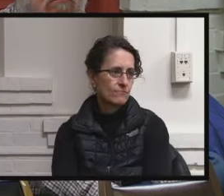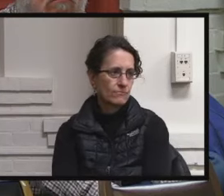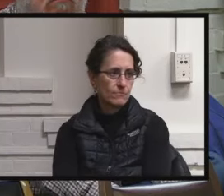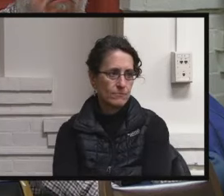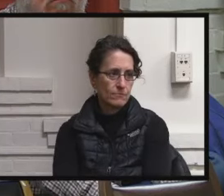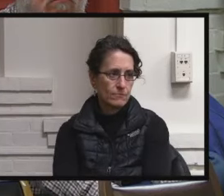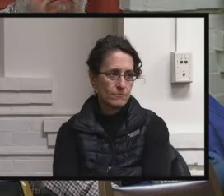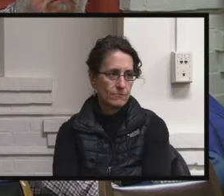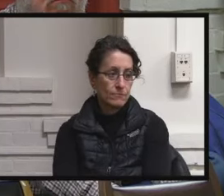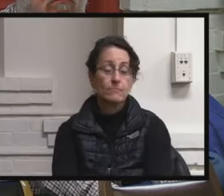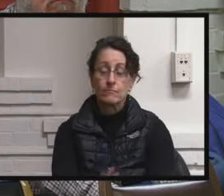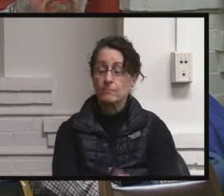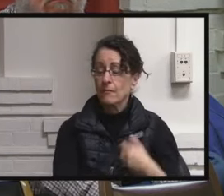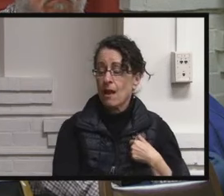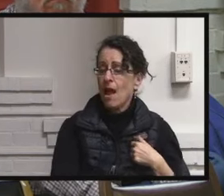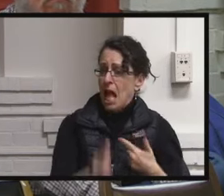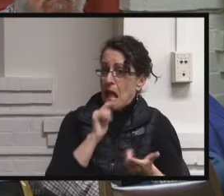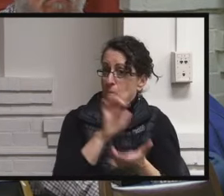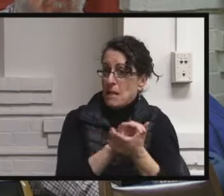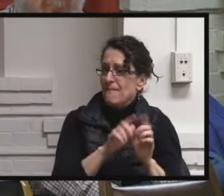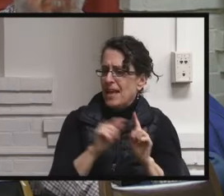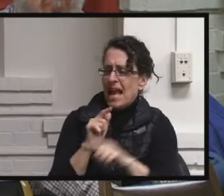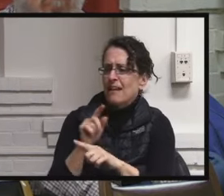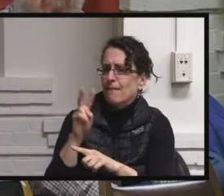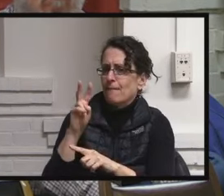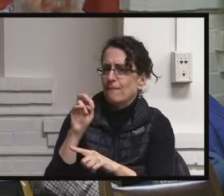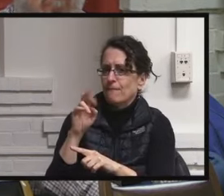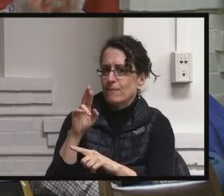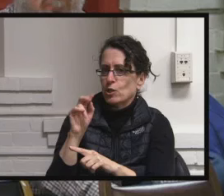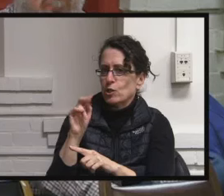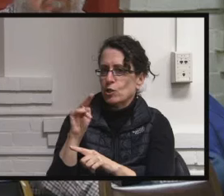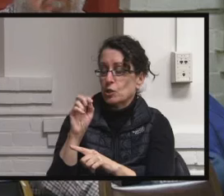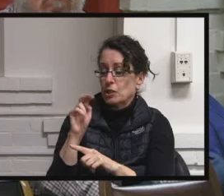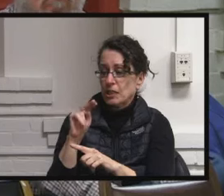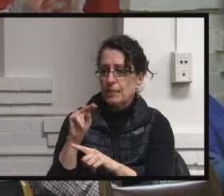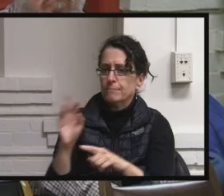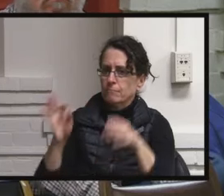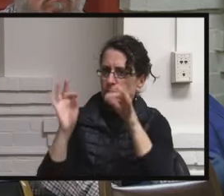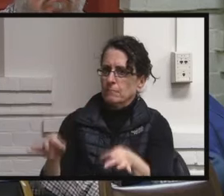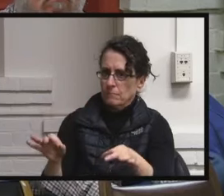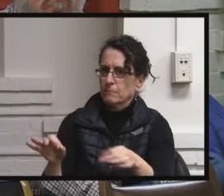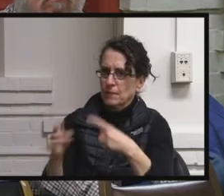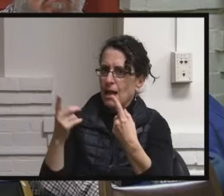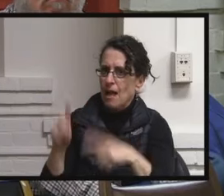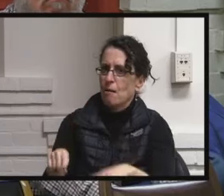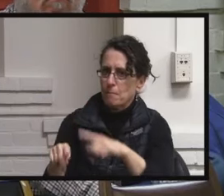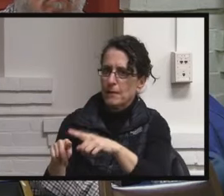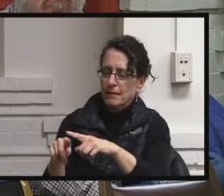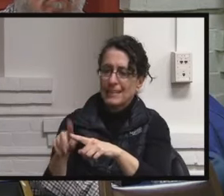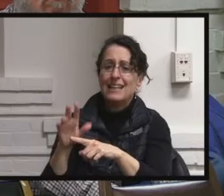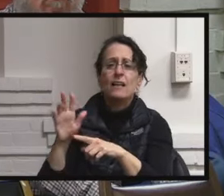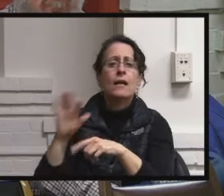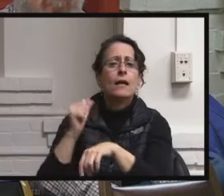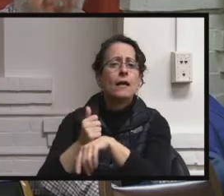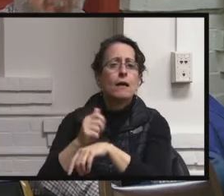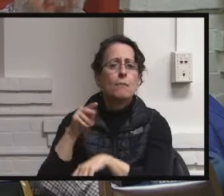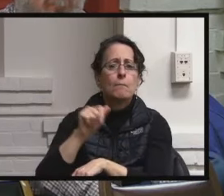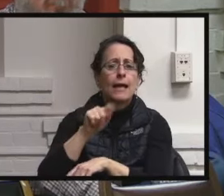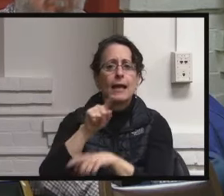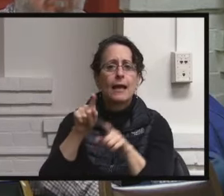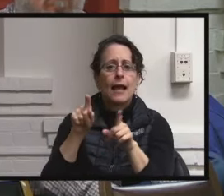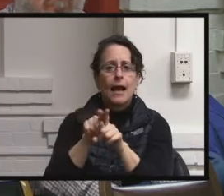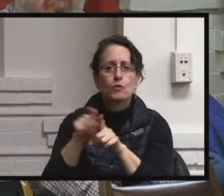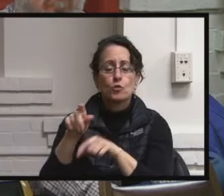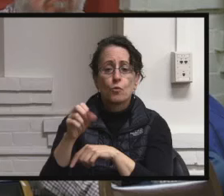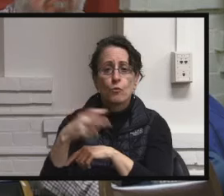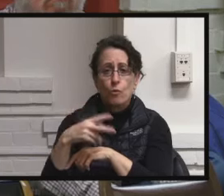believe, and we found this in Vernon when we started pay-as-you-throw. I live in Vernon too. In 2014,